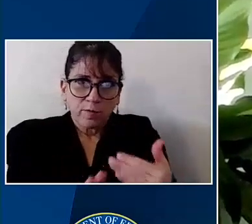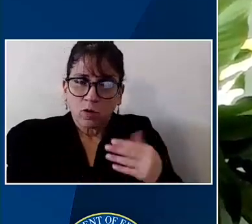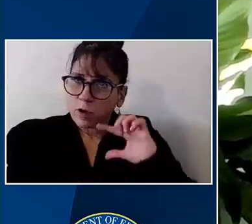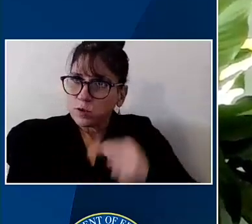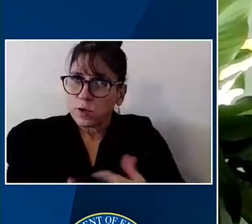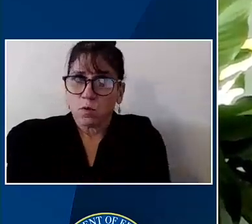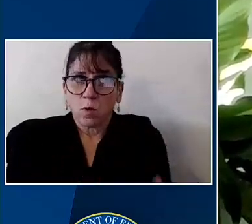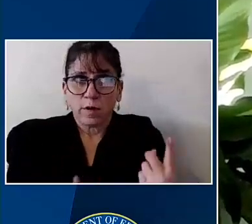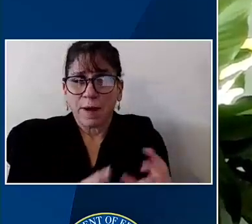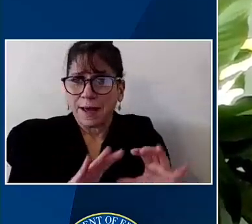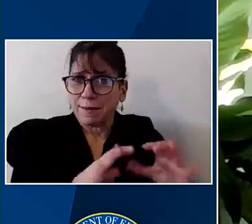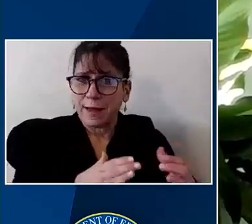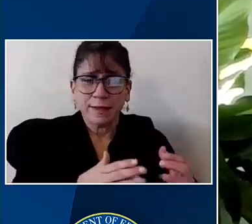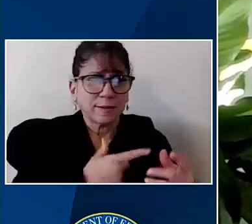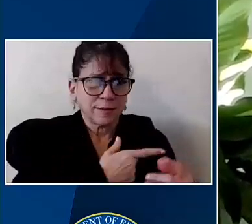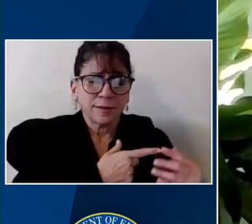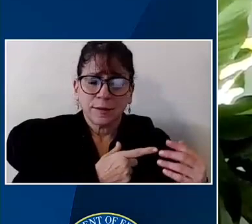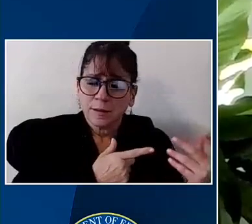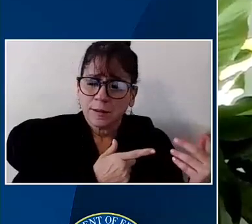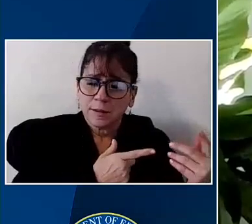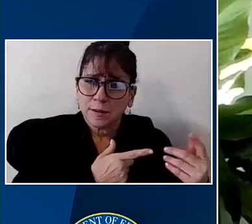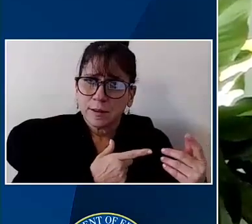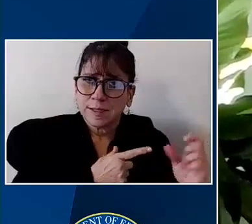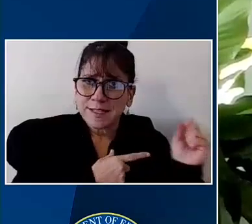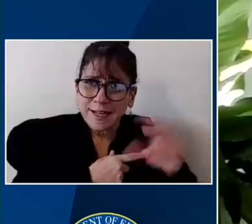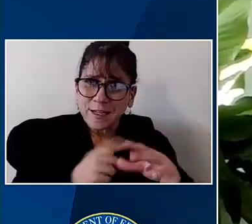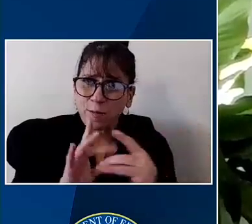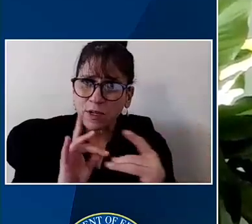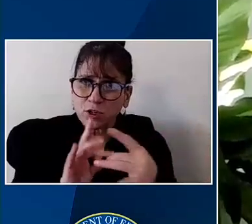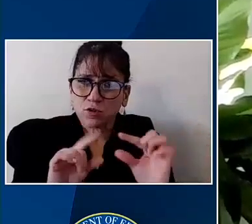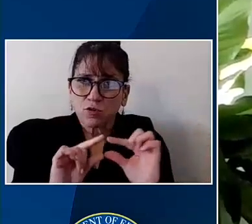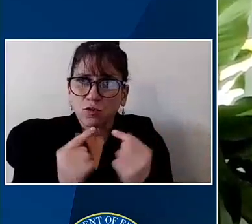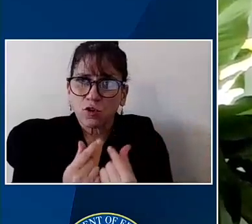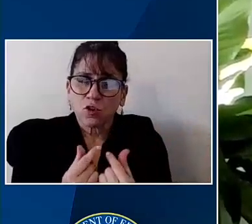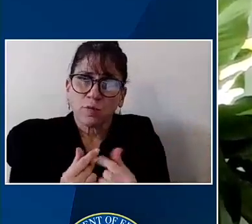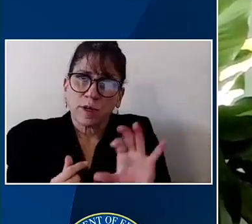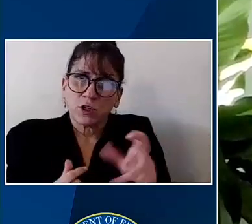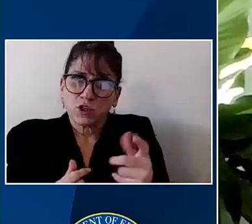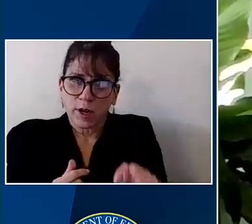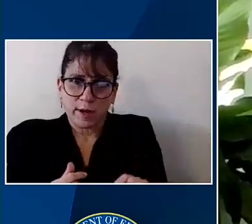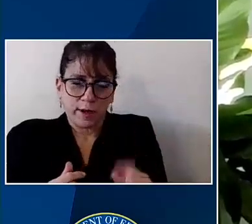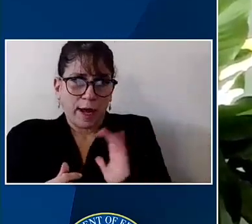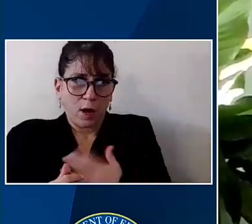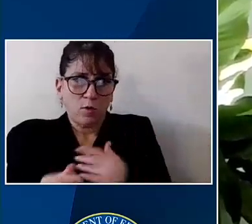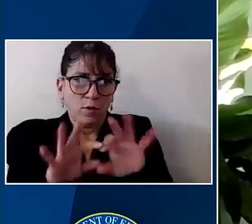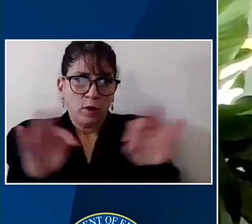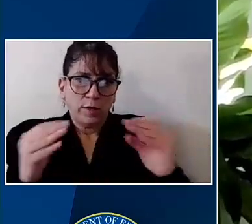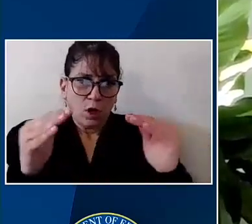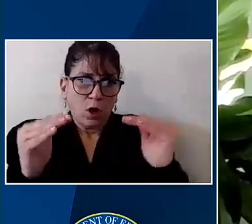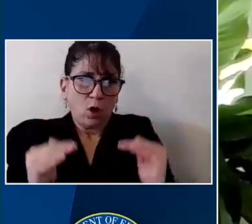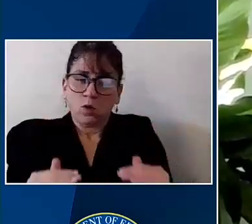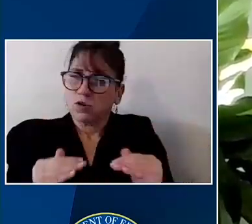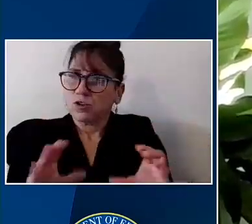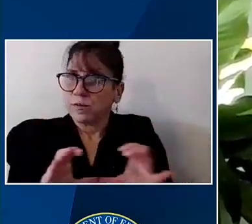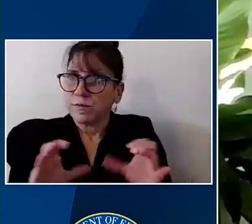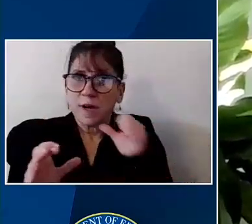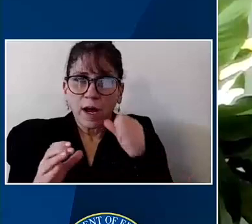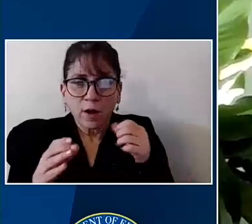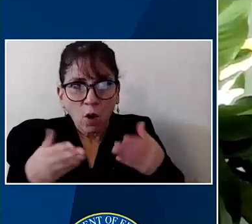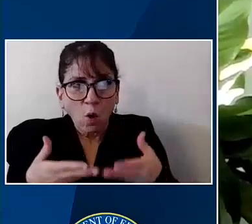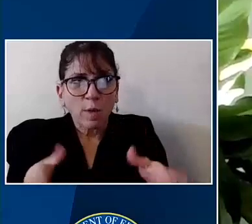my classmates sent a message to the group chat saying that our degree would only lead to a lower certification and would not open many